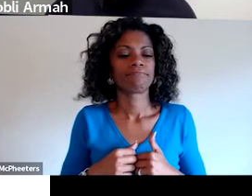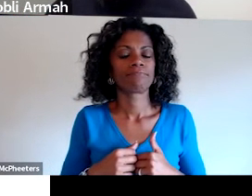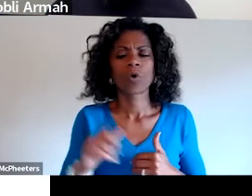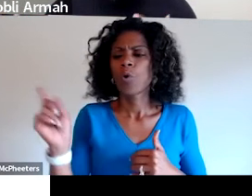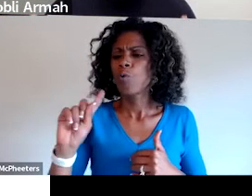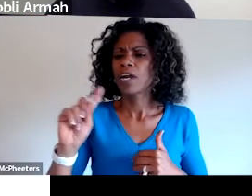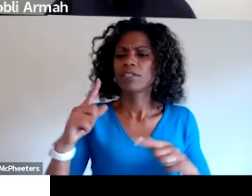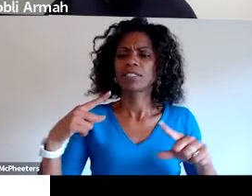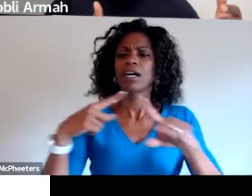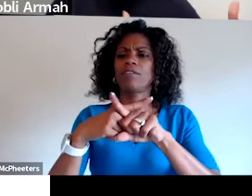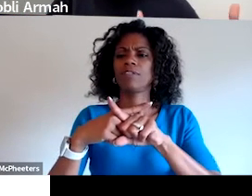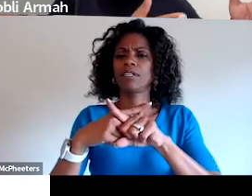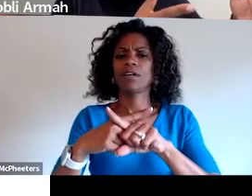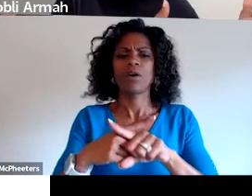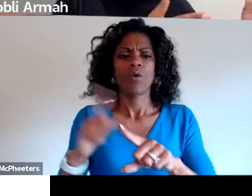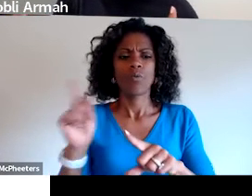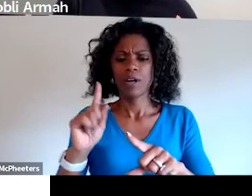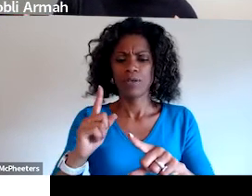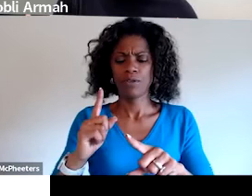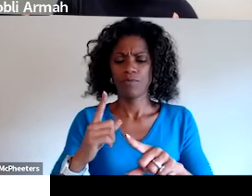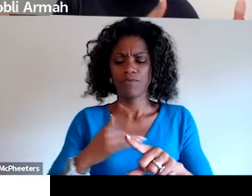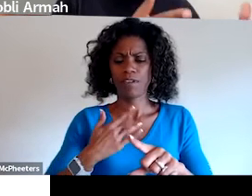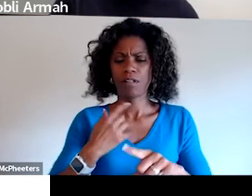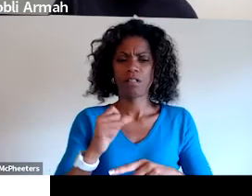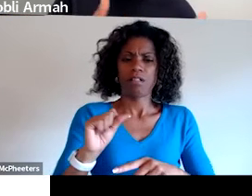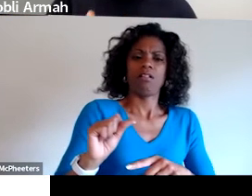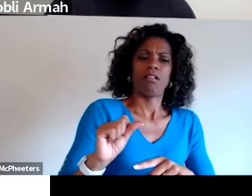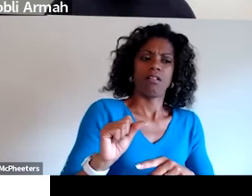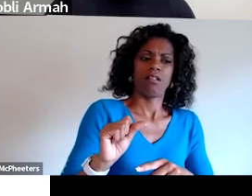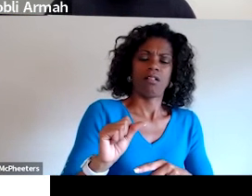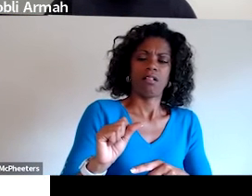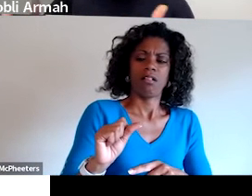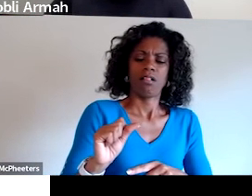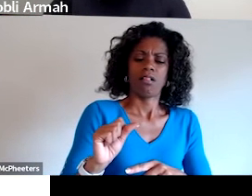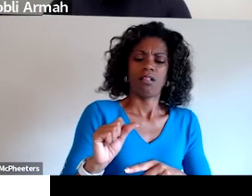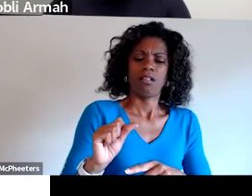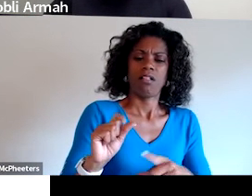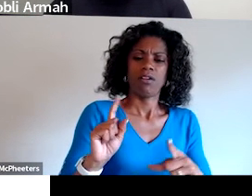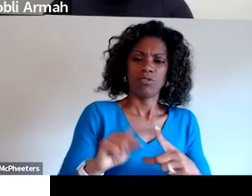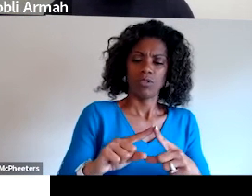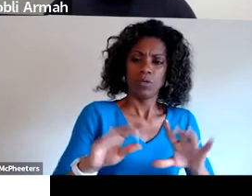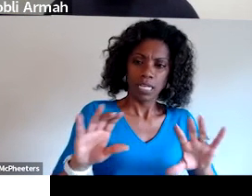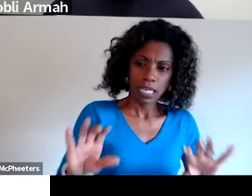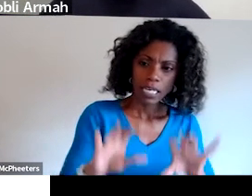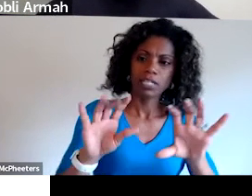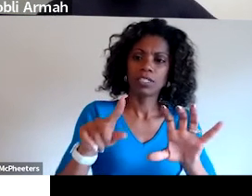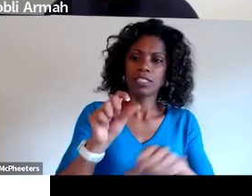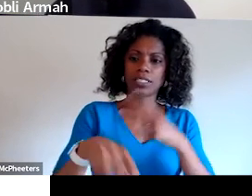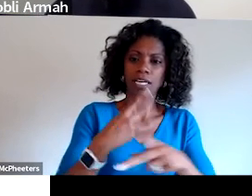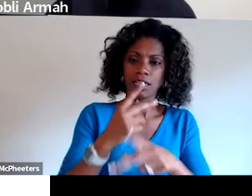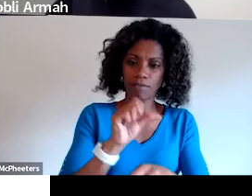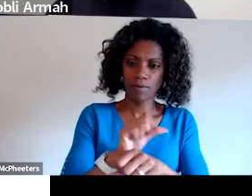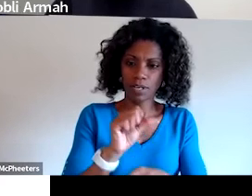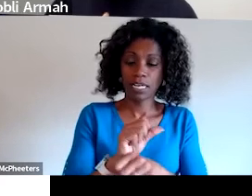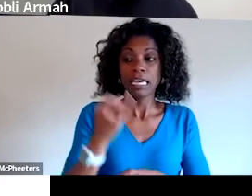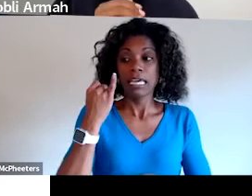our perspective, we have seen that people on the operations side do have a harder time getting engaged in this work. So if you know that